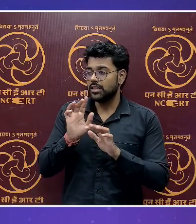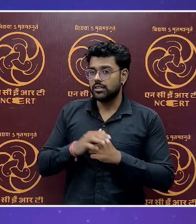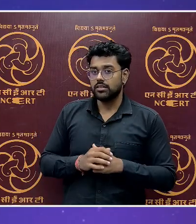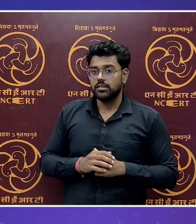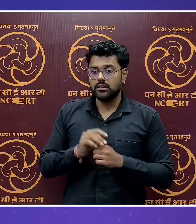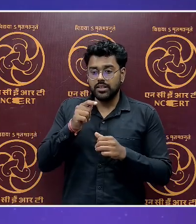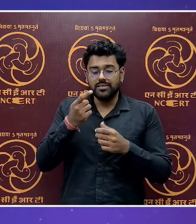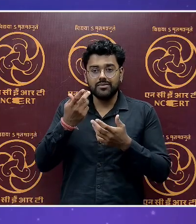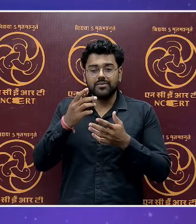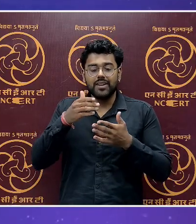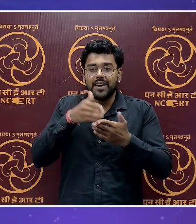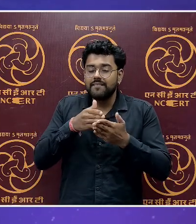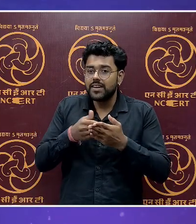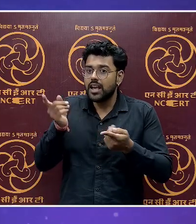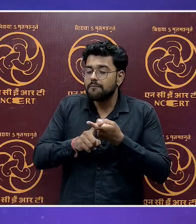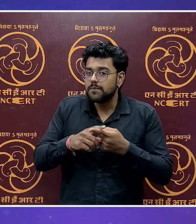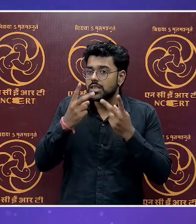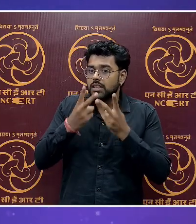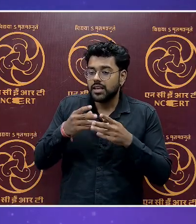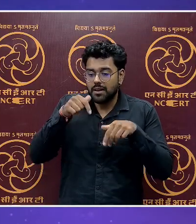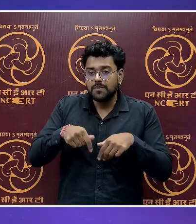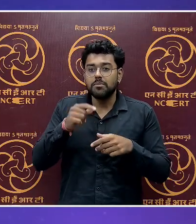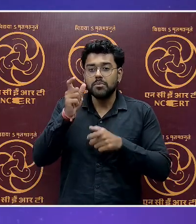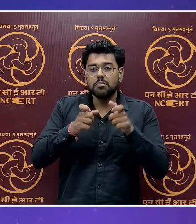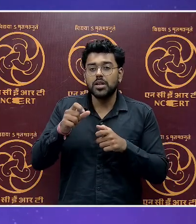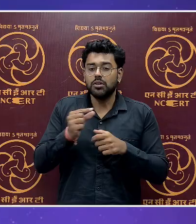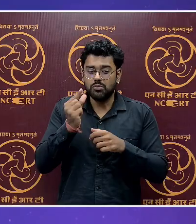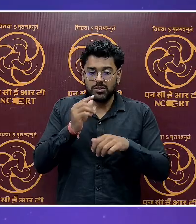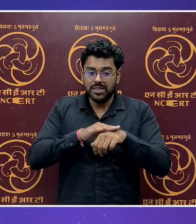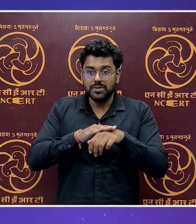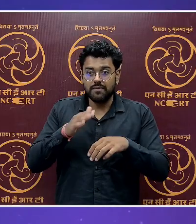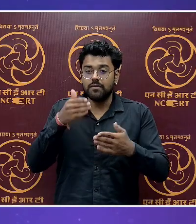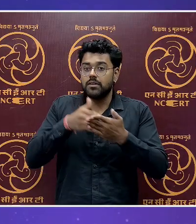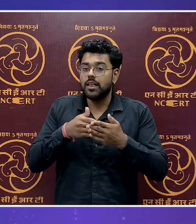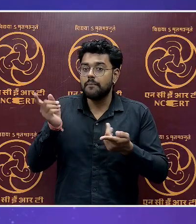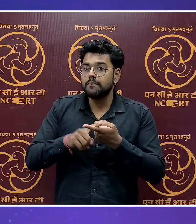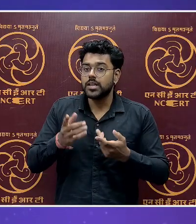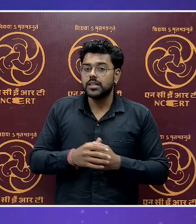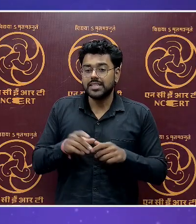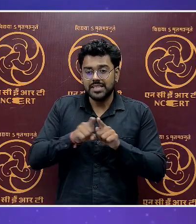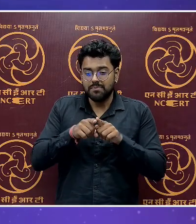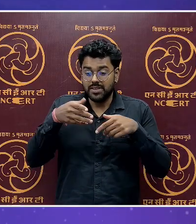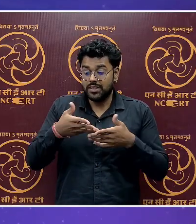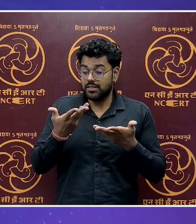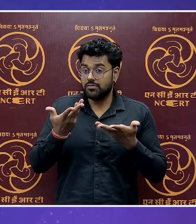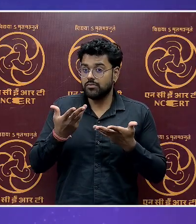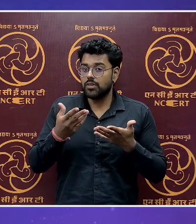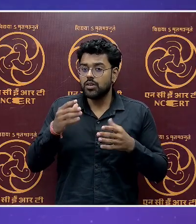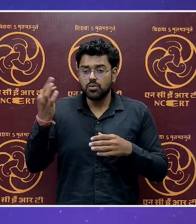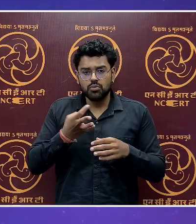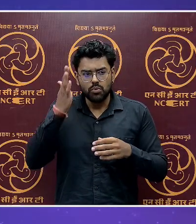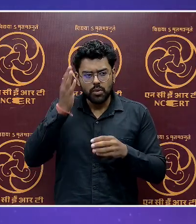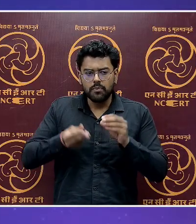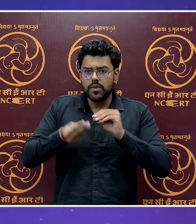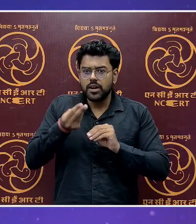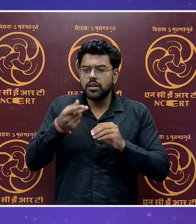the some of the challenges that nowadays users are facing as far as Meri Pehchan is concerned, because it's an updated version.